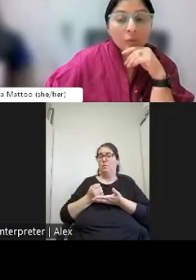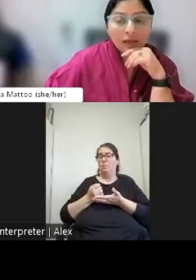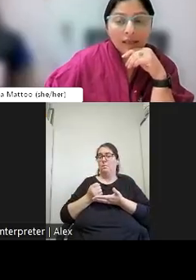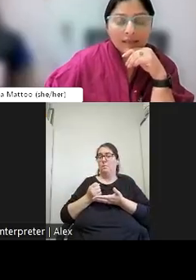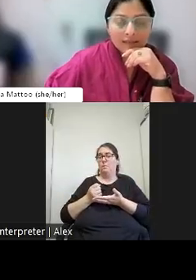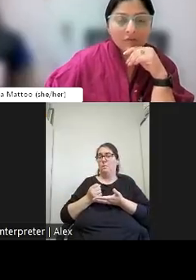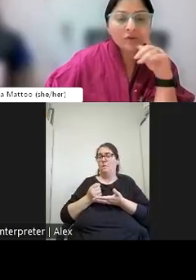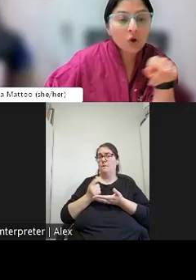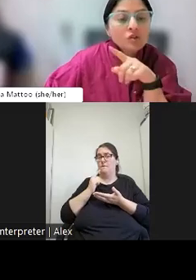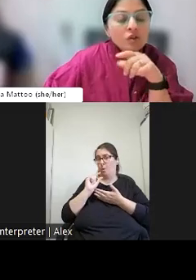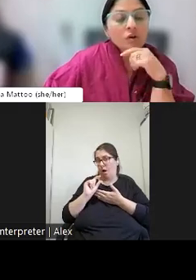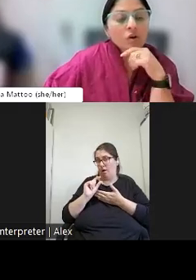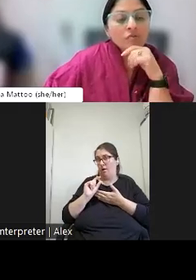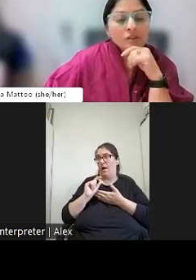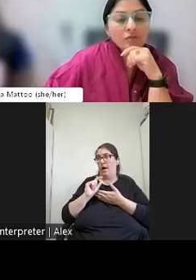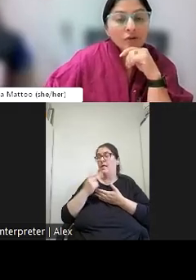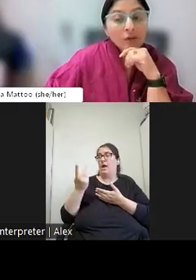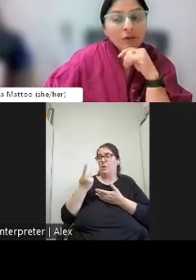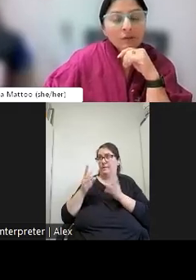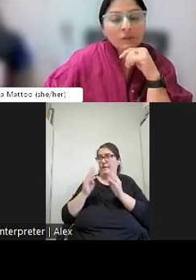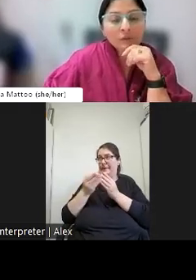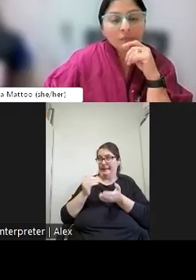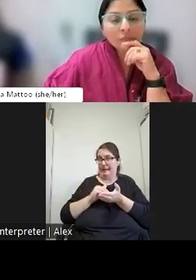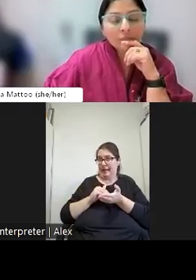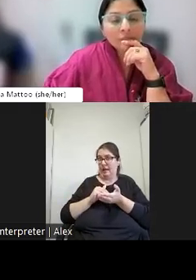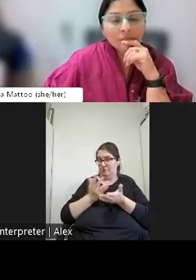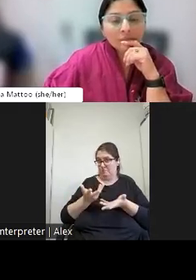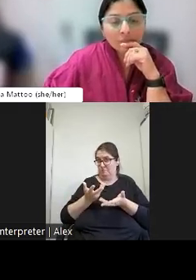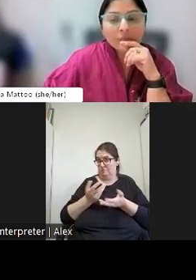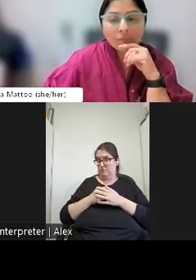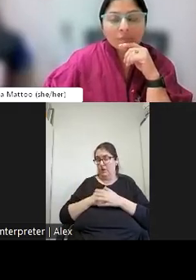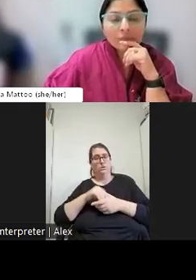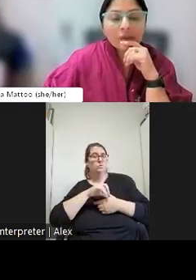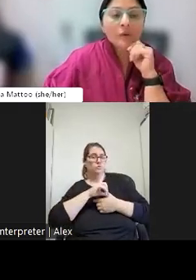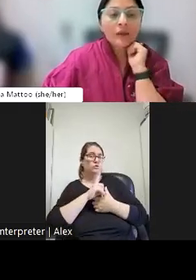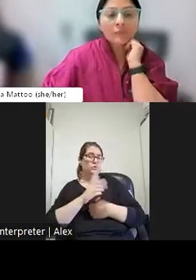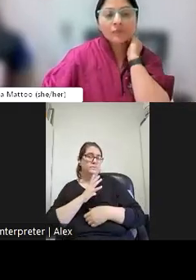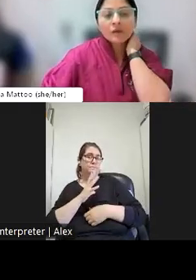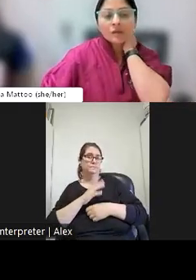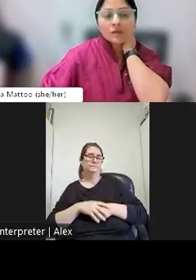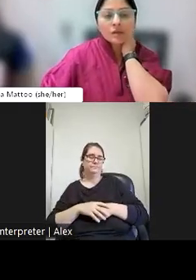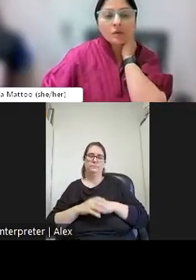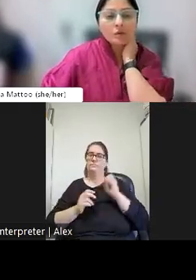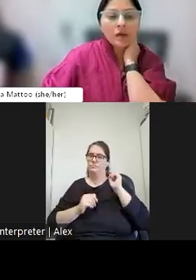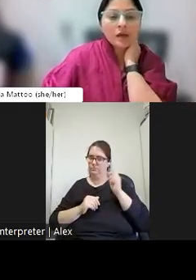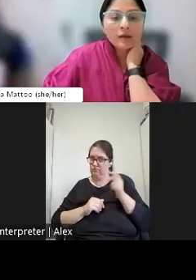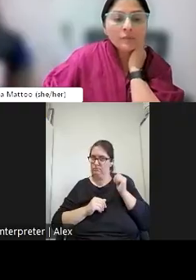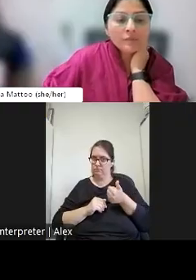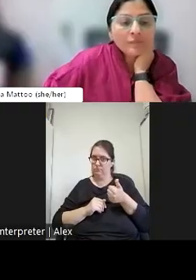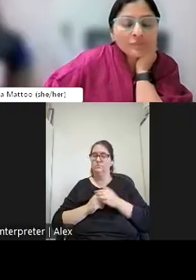for a little while, and then we will continue our conversation from here. Yeah, that sounds good. Okay,